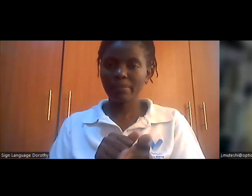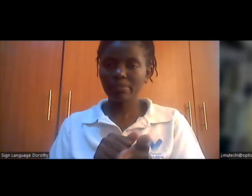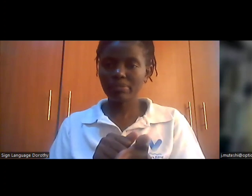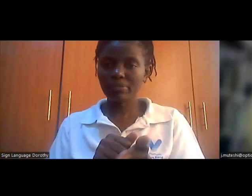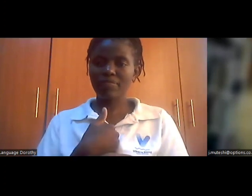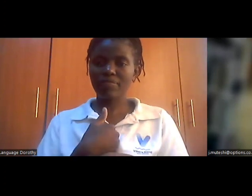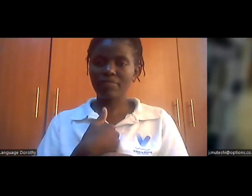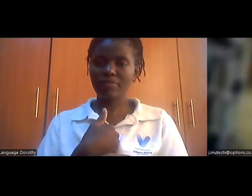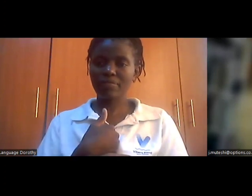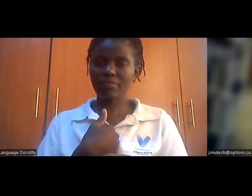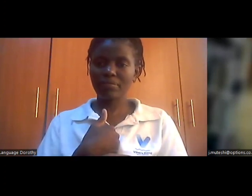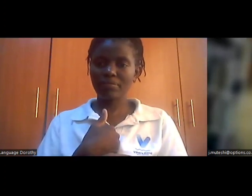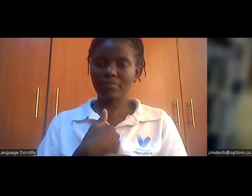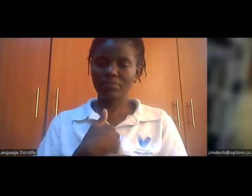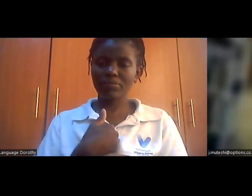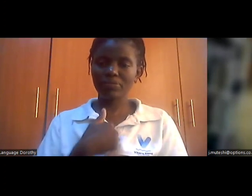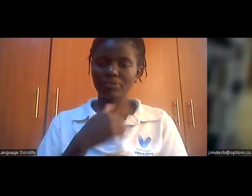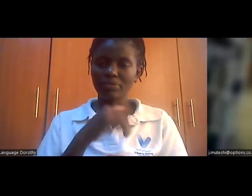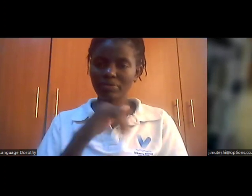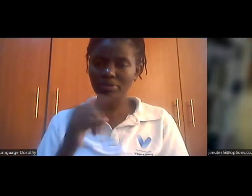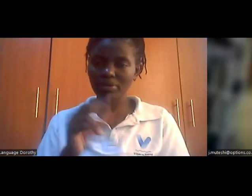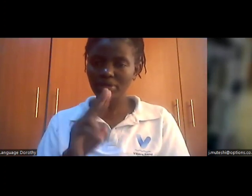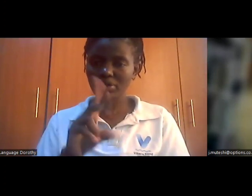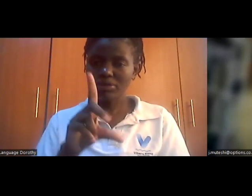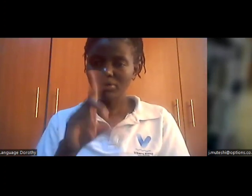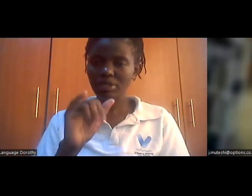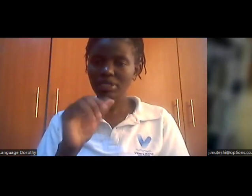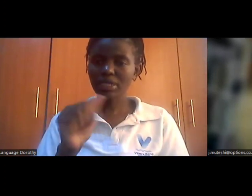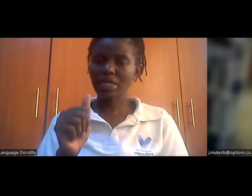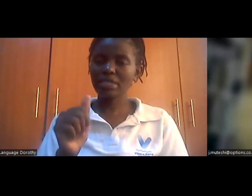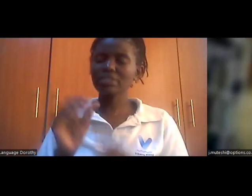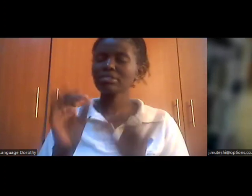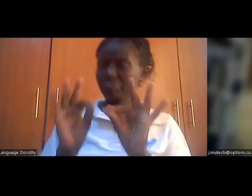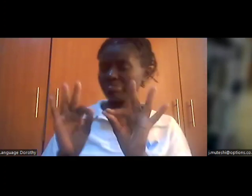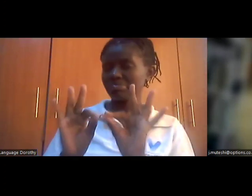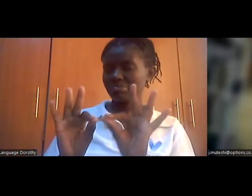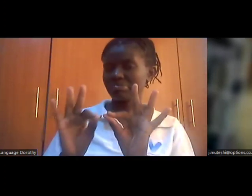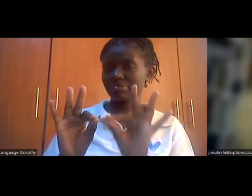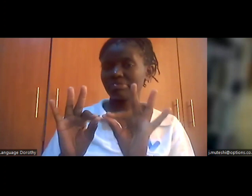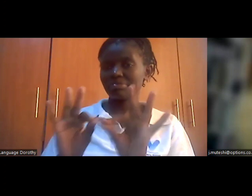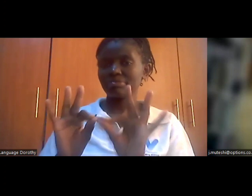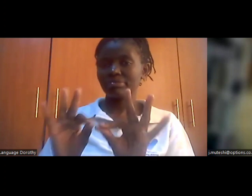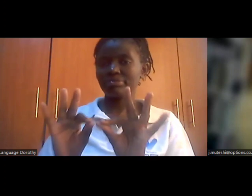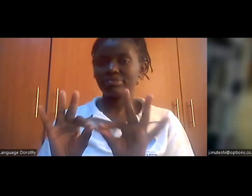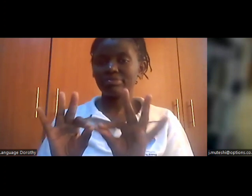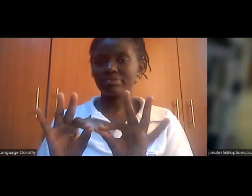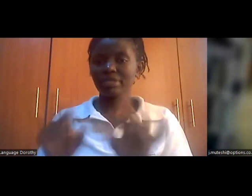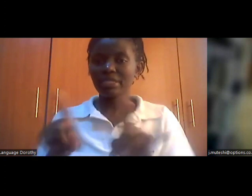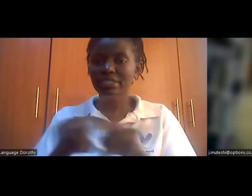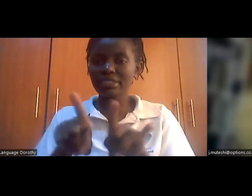have Julia saying, good presentation, Madam CEO. We also